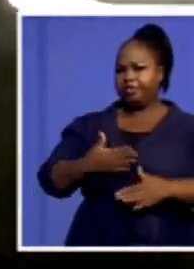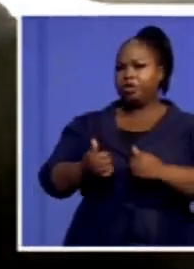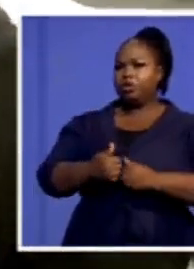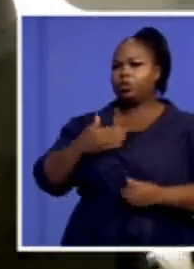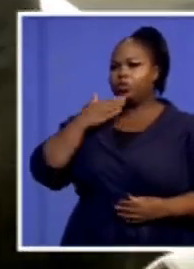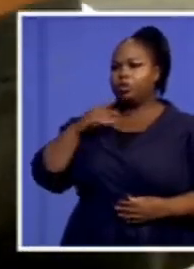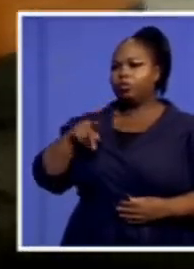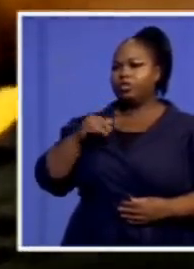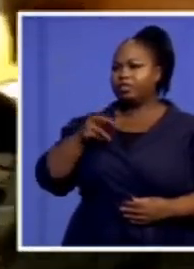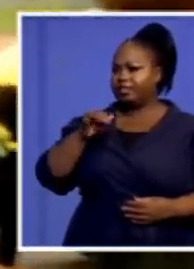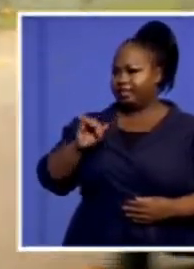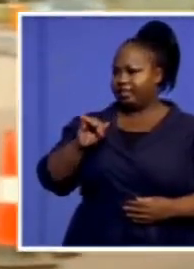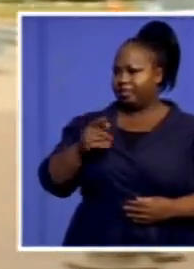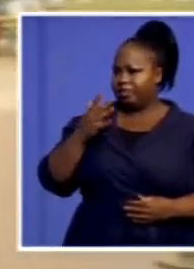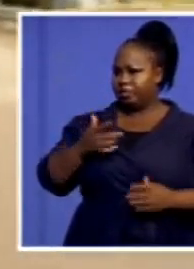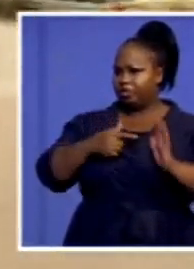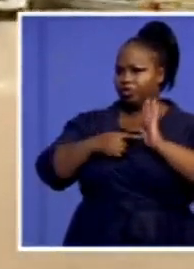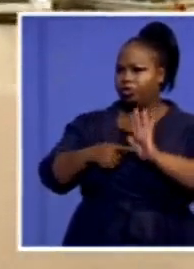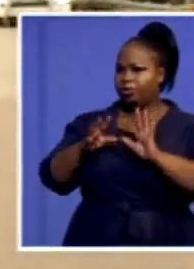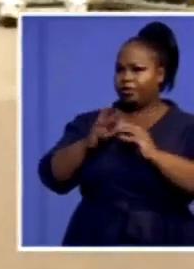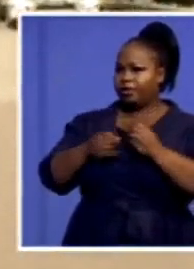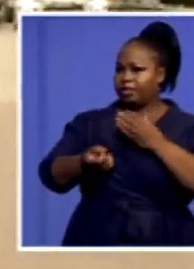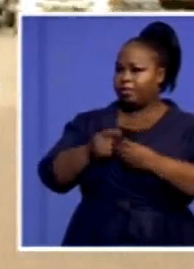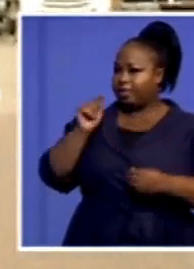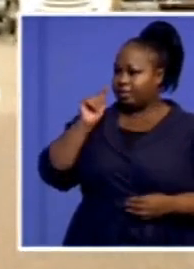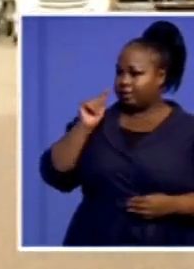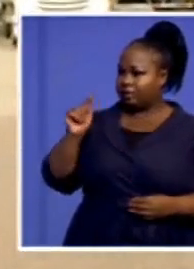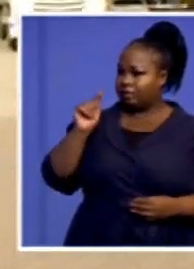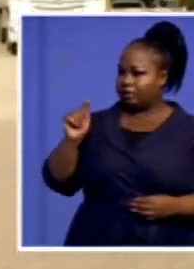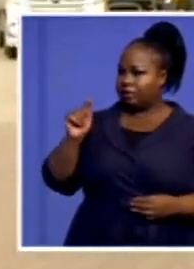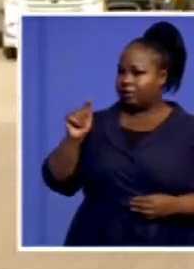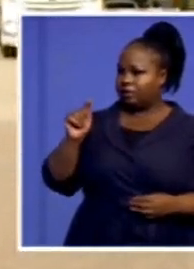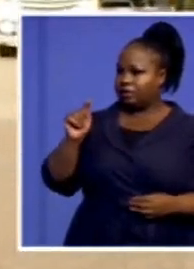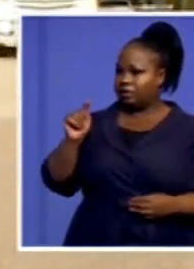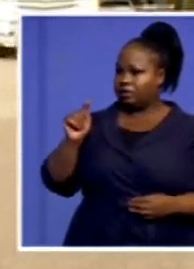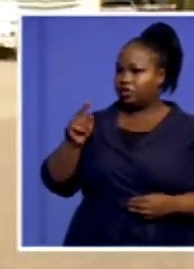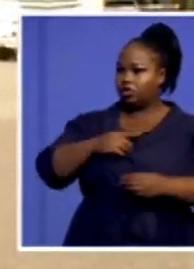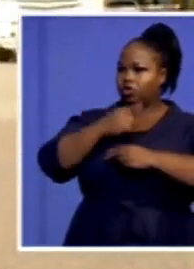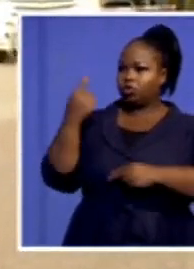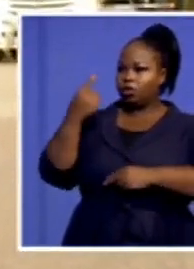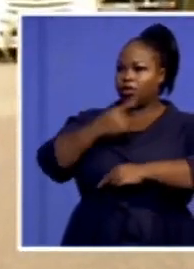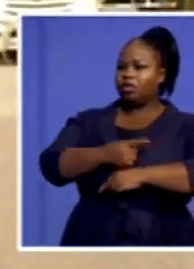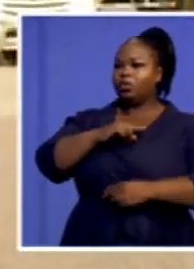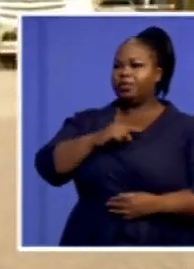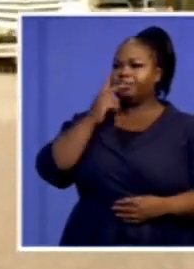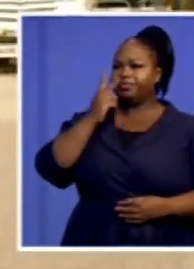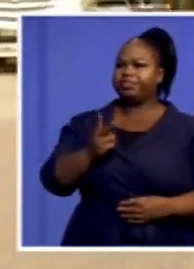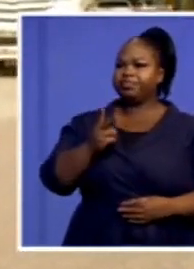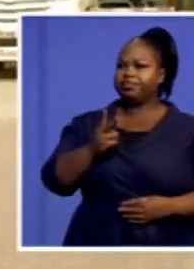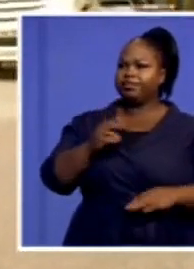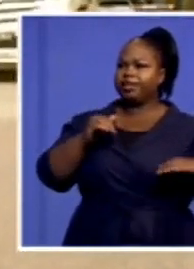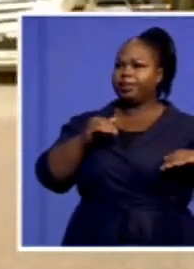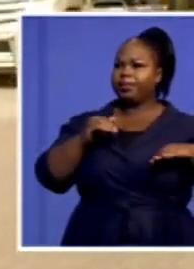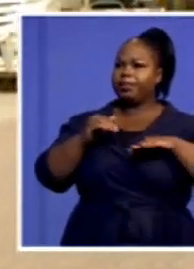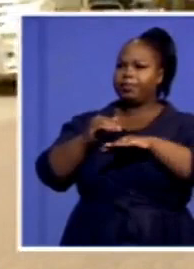you what is going on the other side of the toll gate. We see that the line, the queue